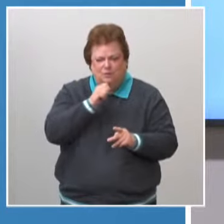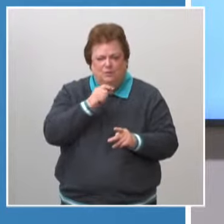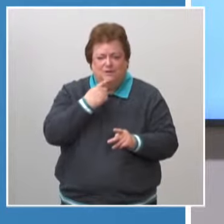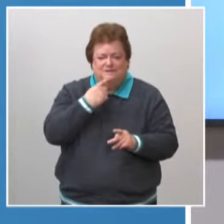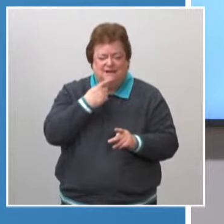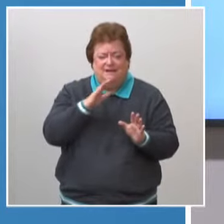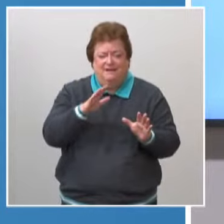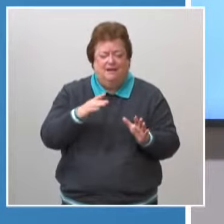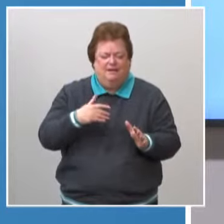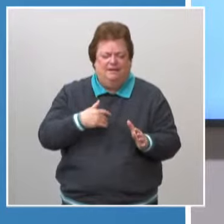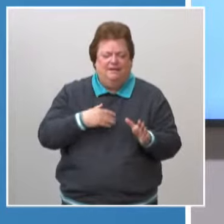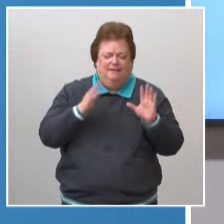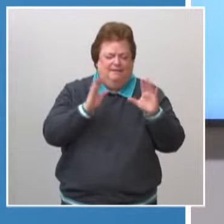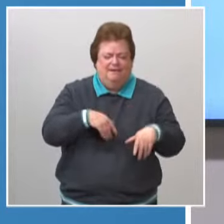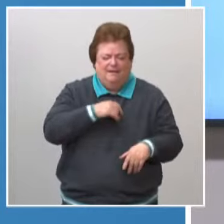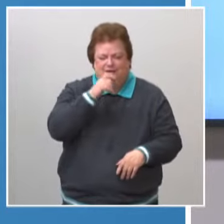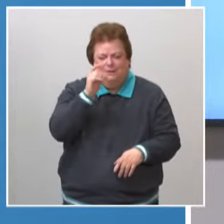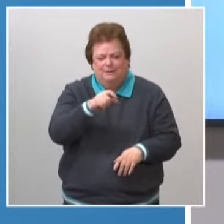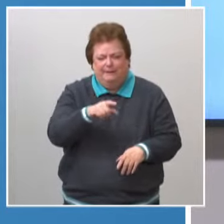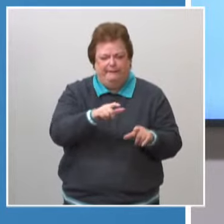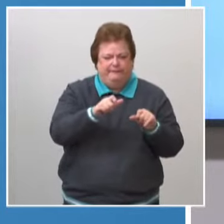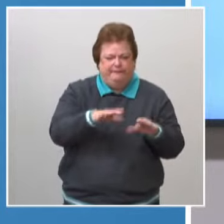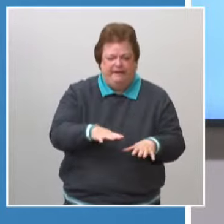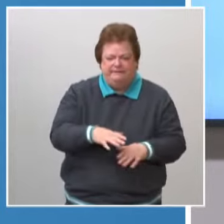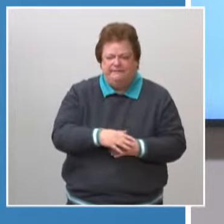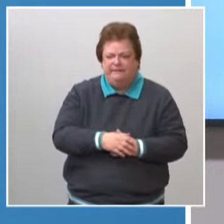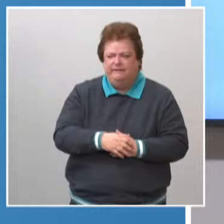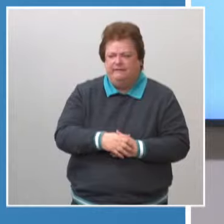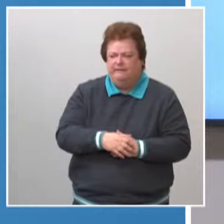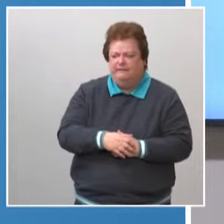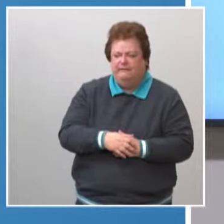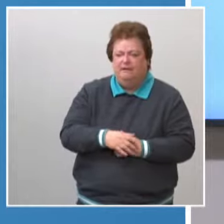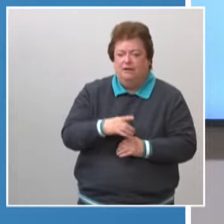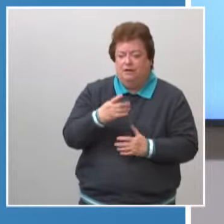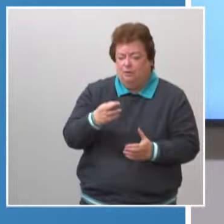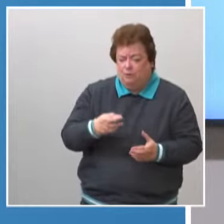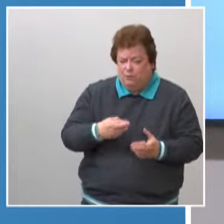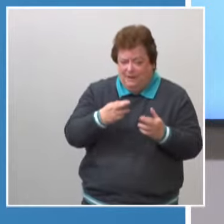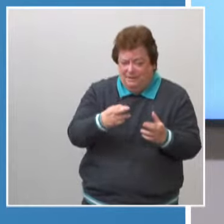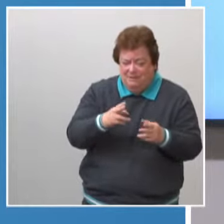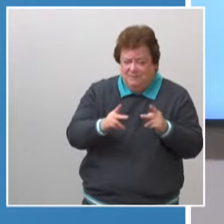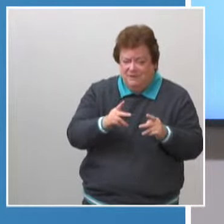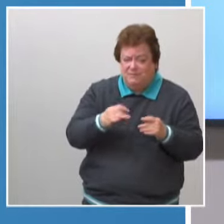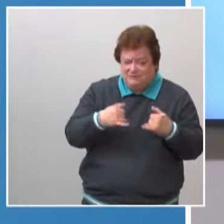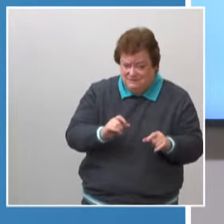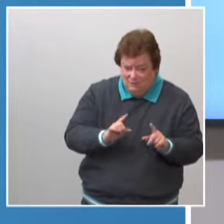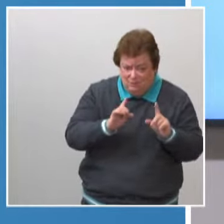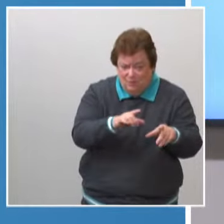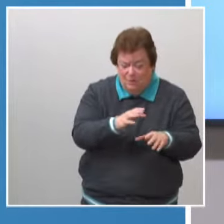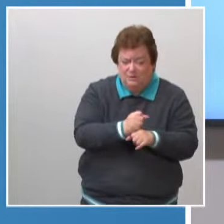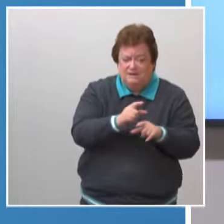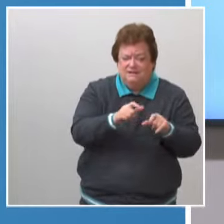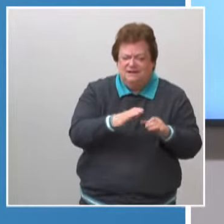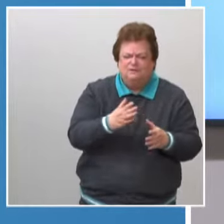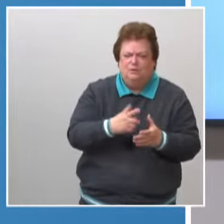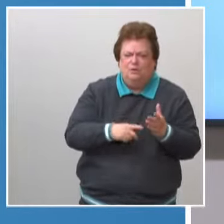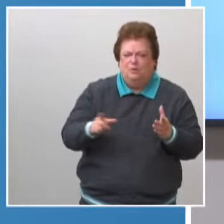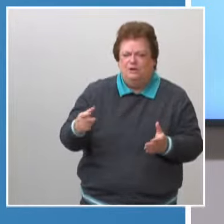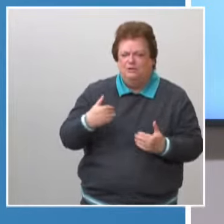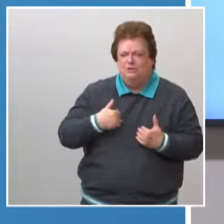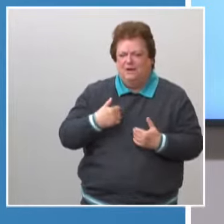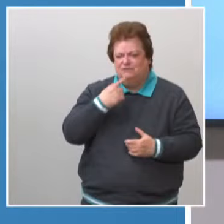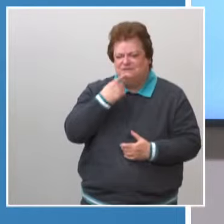I'm not going to get tested, or, do you recommend people still get tested, or what do you have to say to people that are having